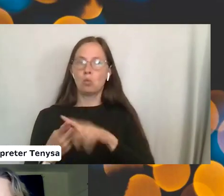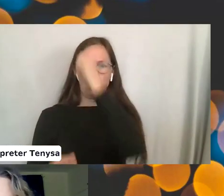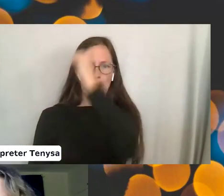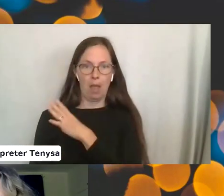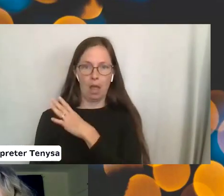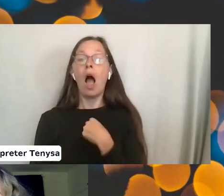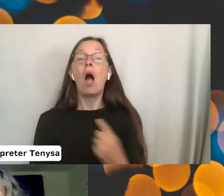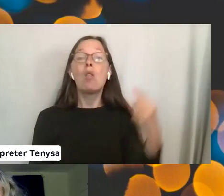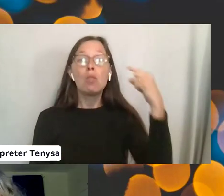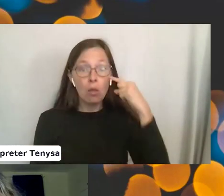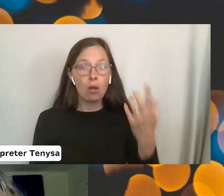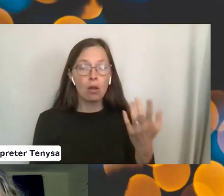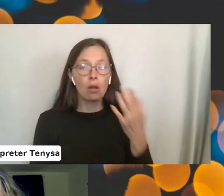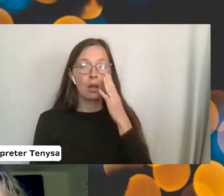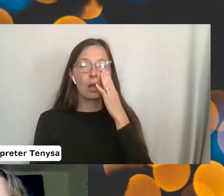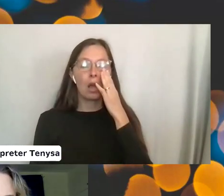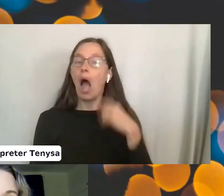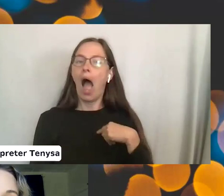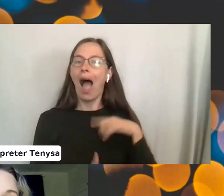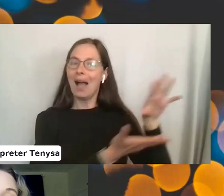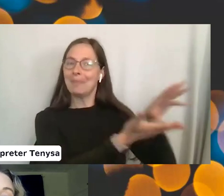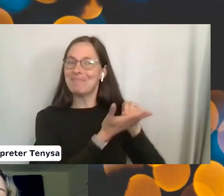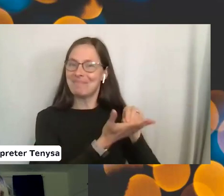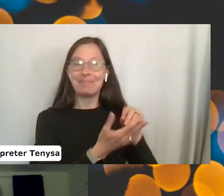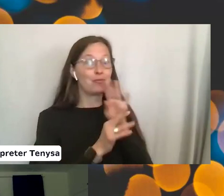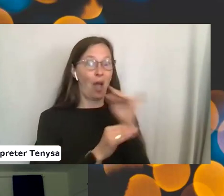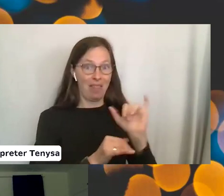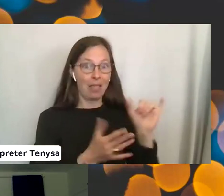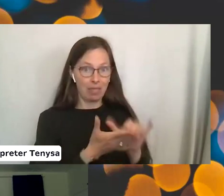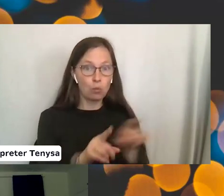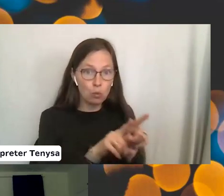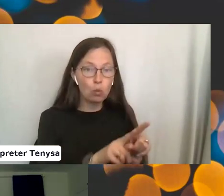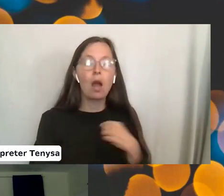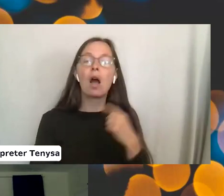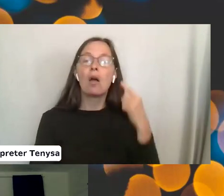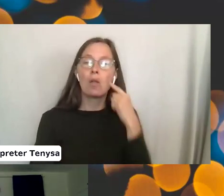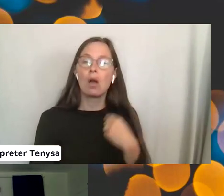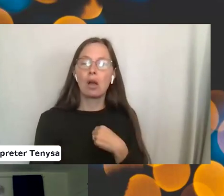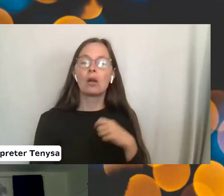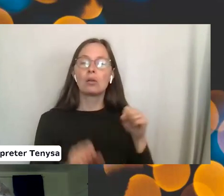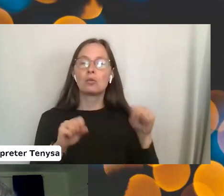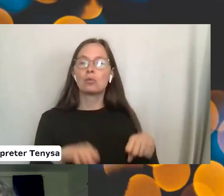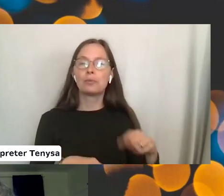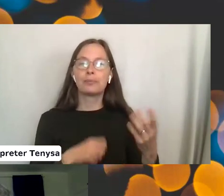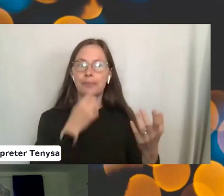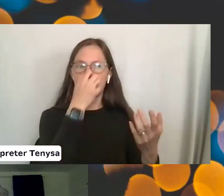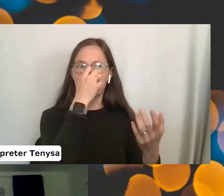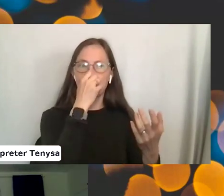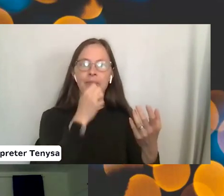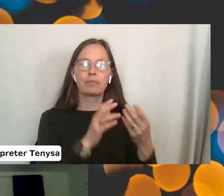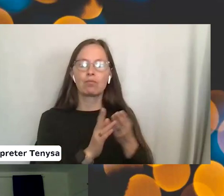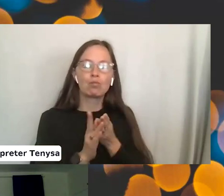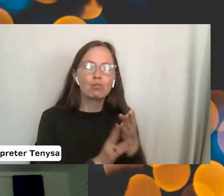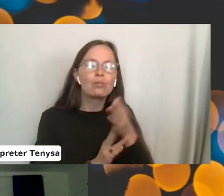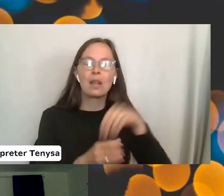so I thought that by also talking in this way, I would be able to move through the world a little